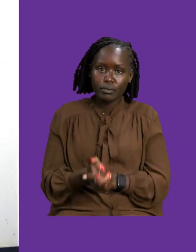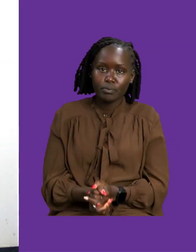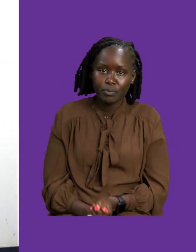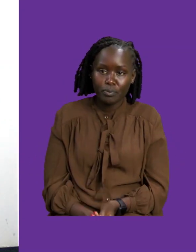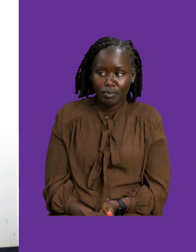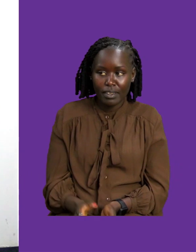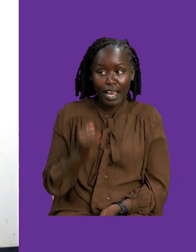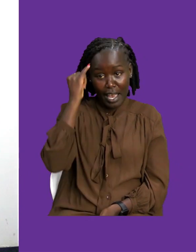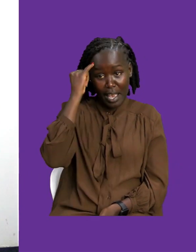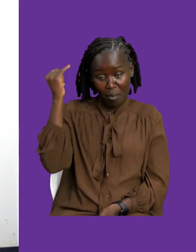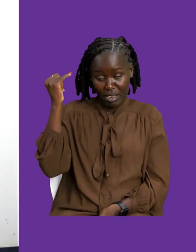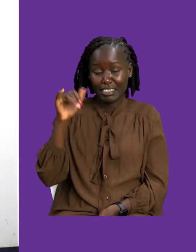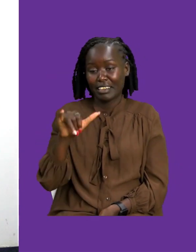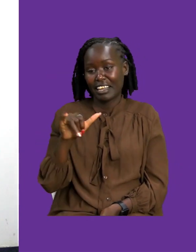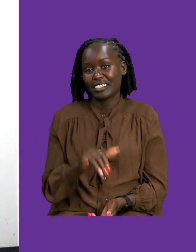Imagine.